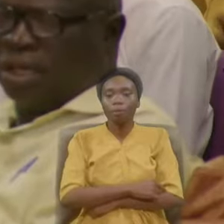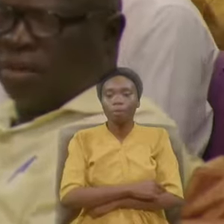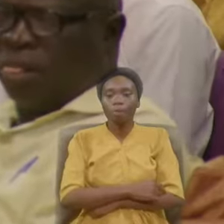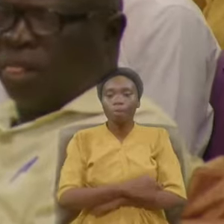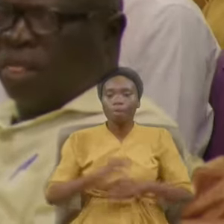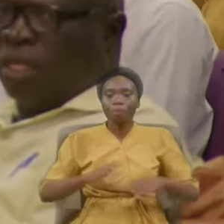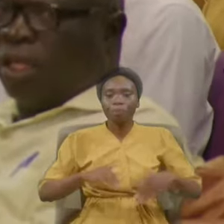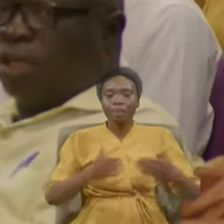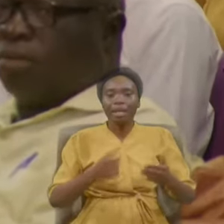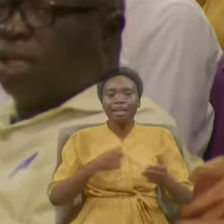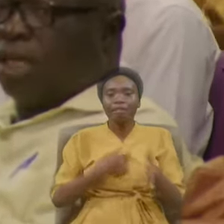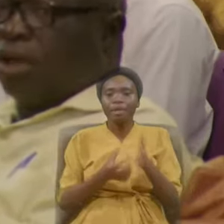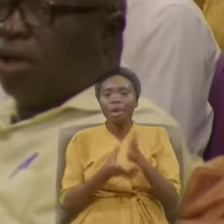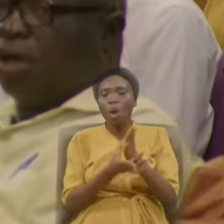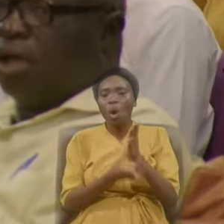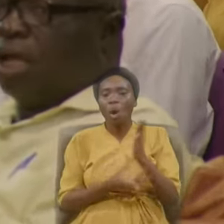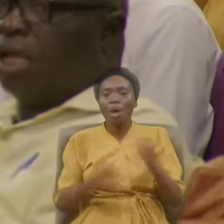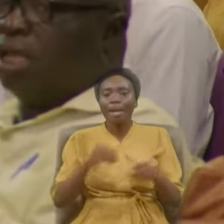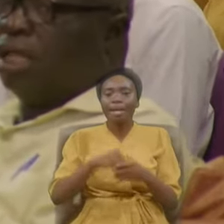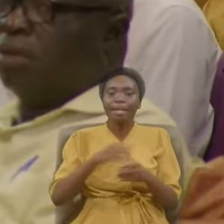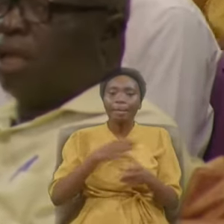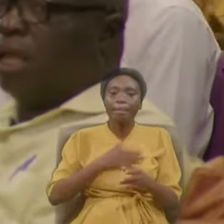Give me oil.